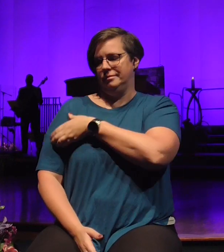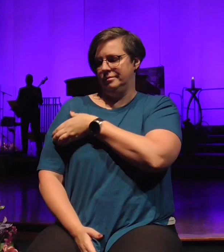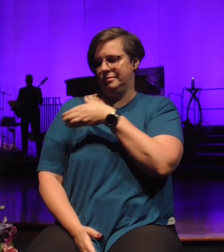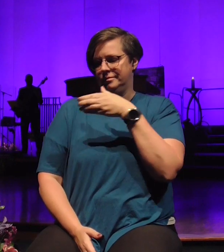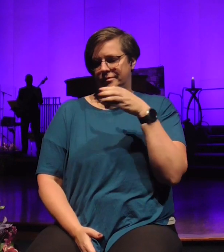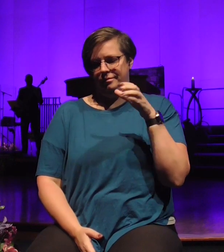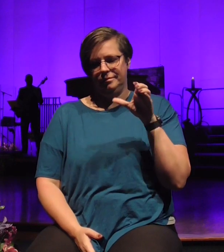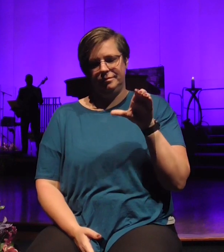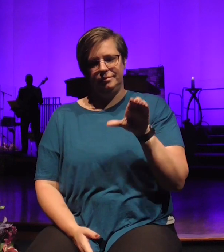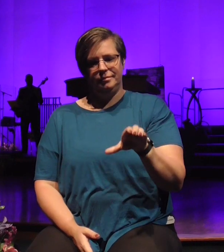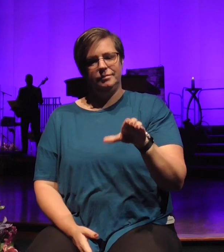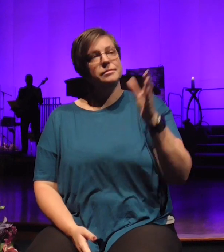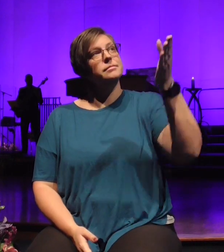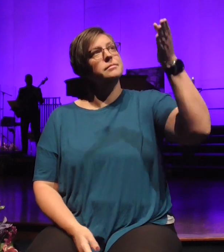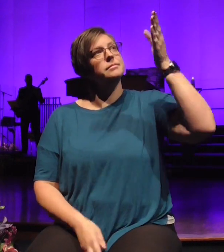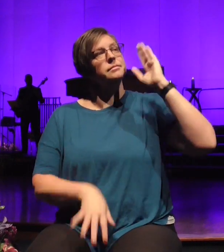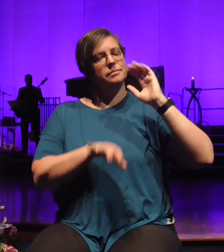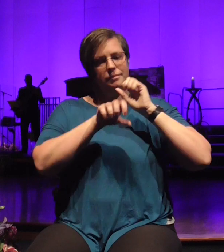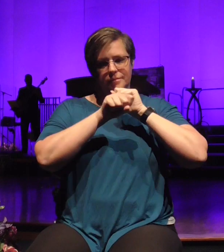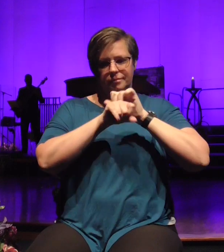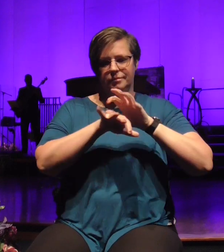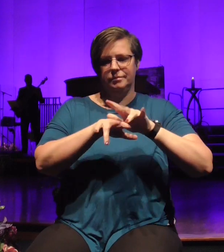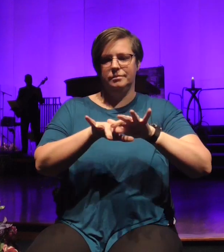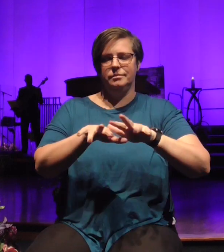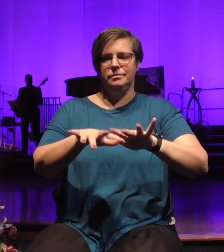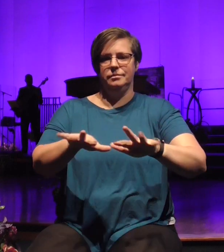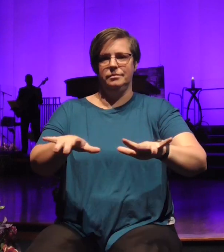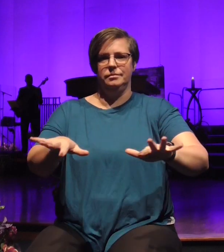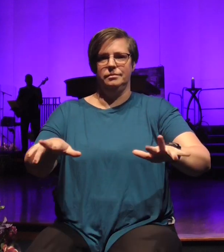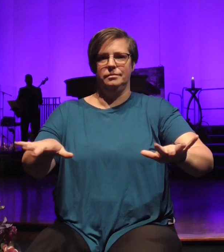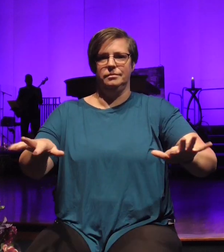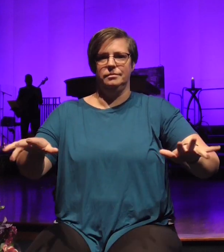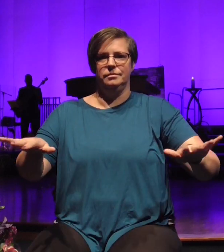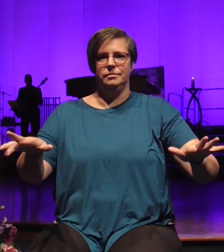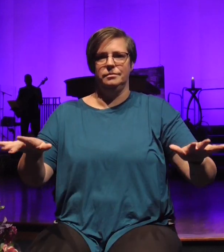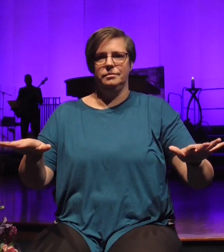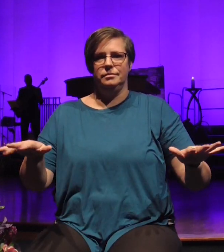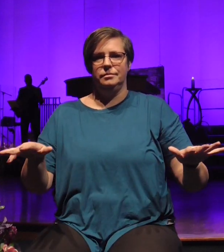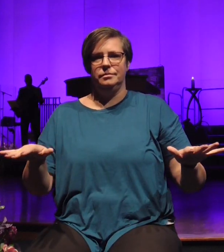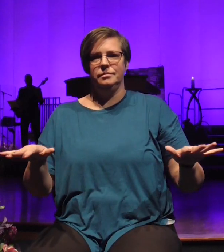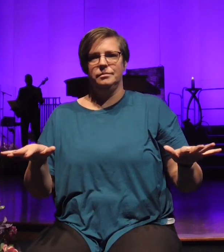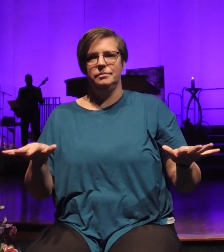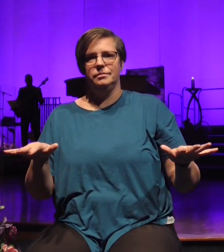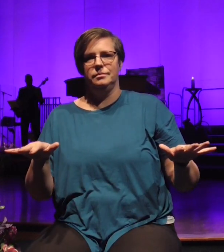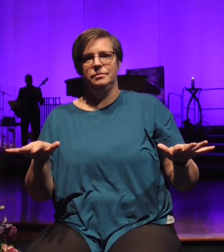the mighty power and the